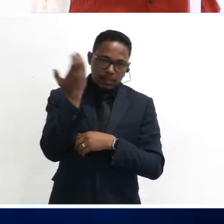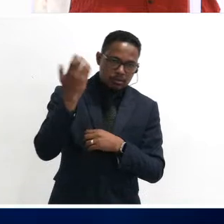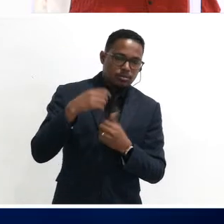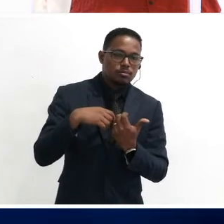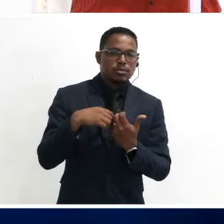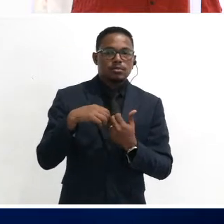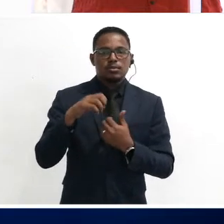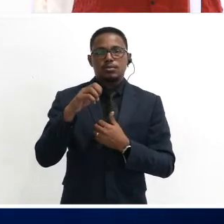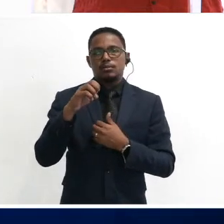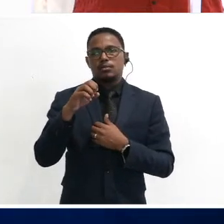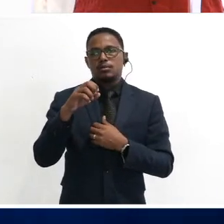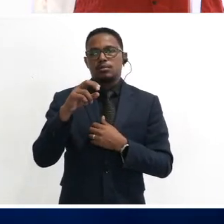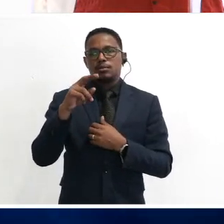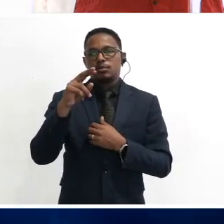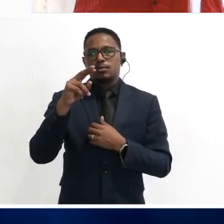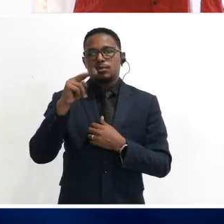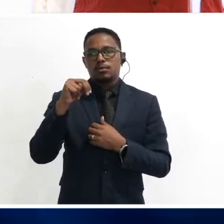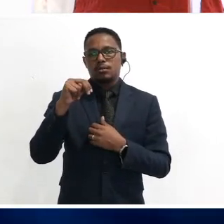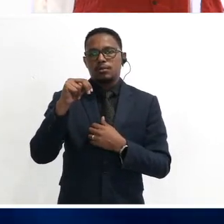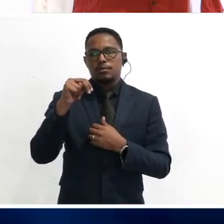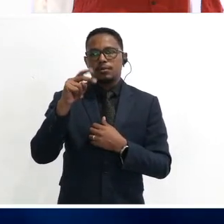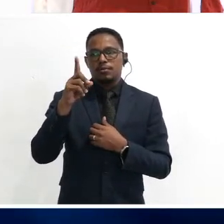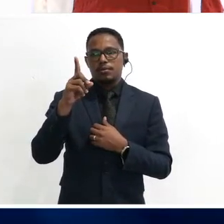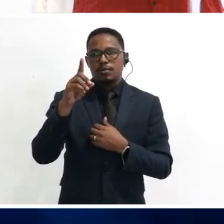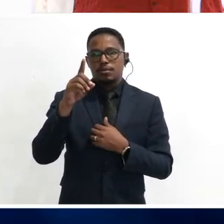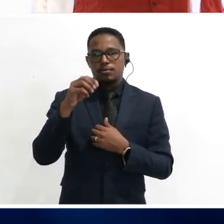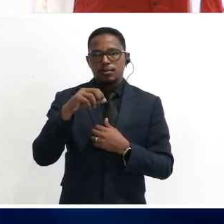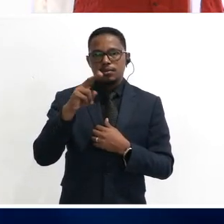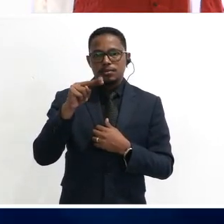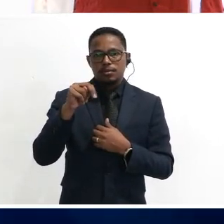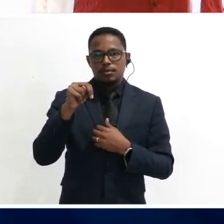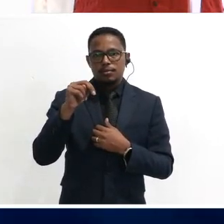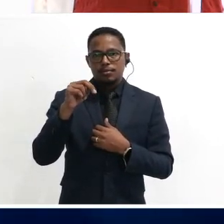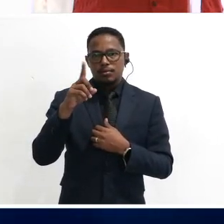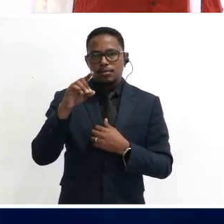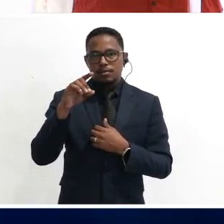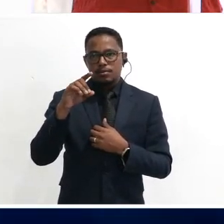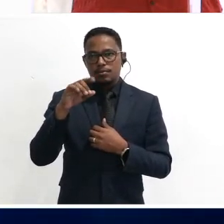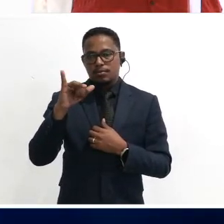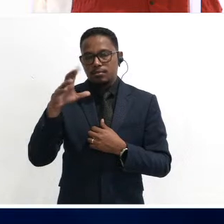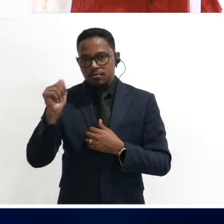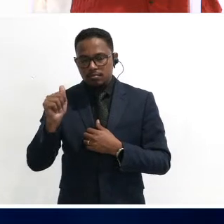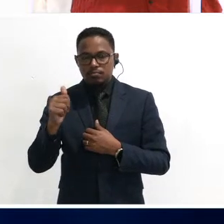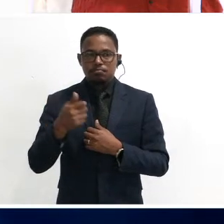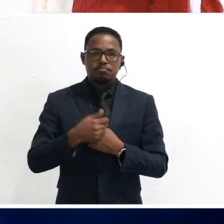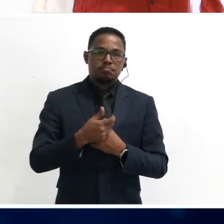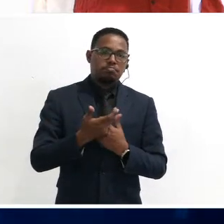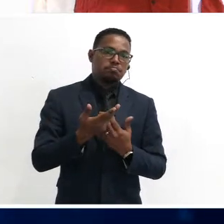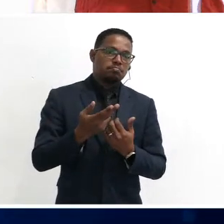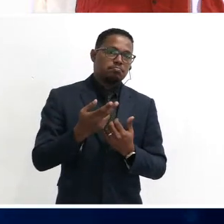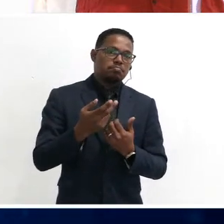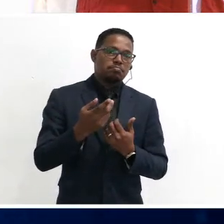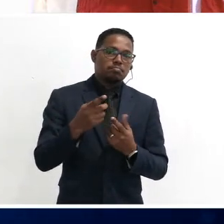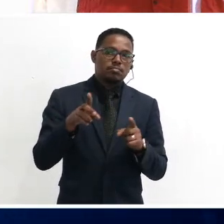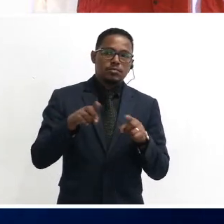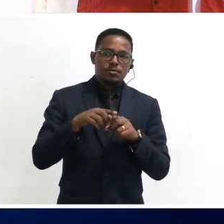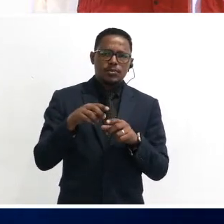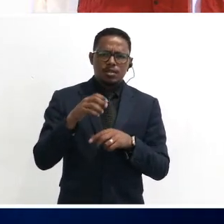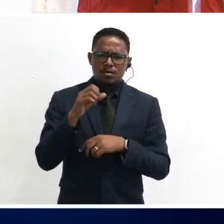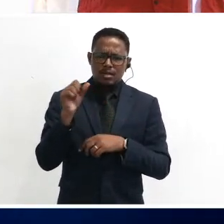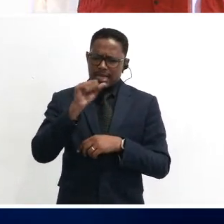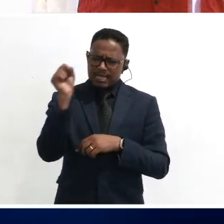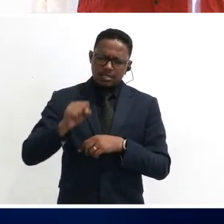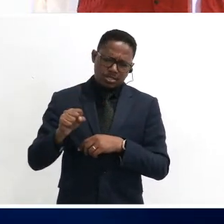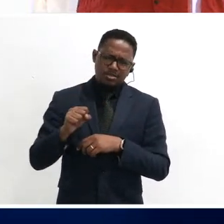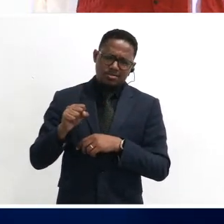supplier now. And Intel wants to be. We'll see if they get there. And Samsung is kind of a little further behind.